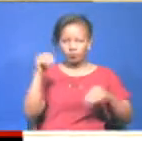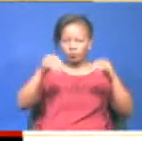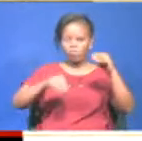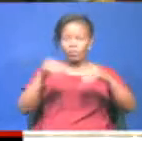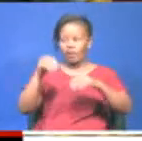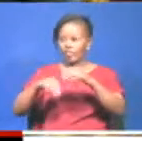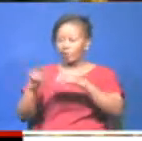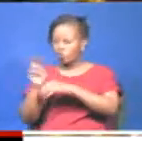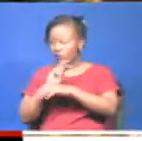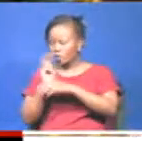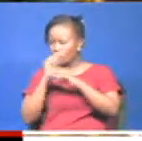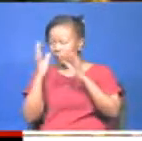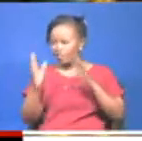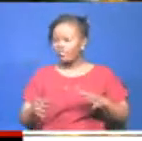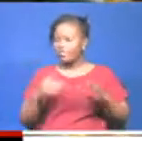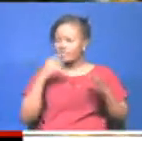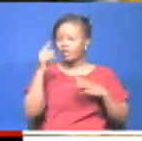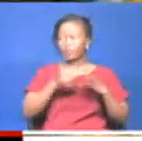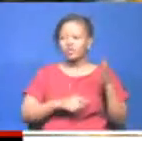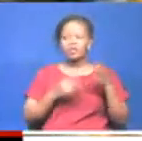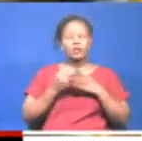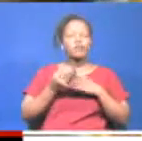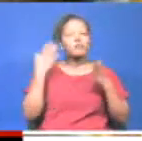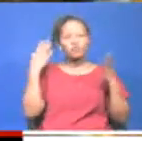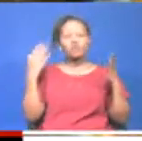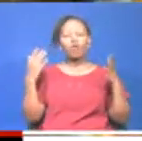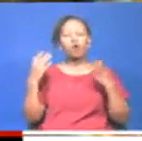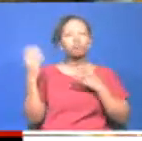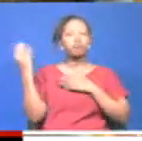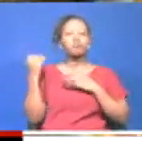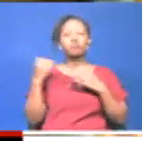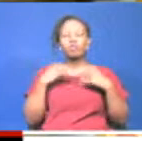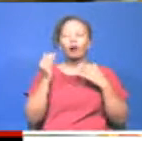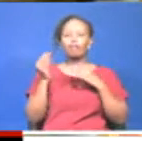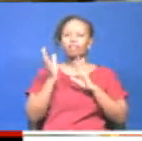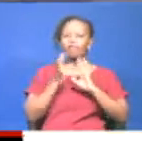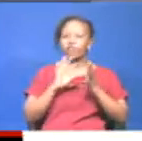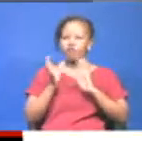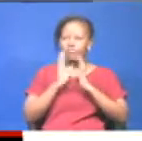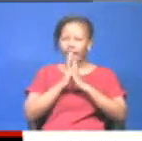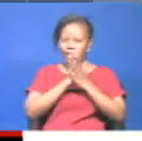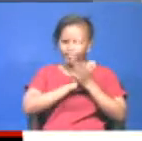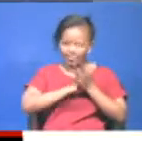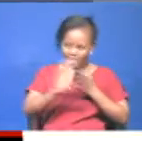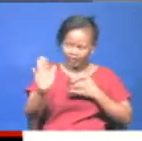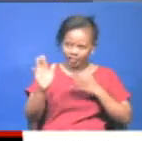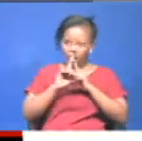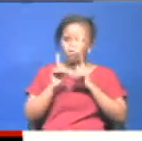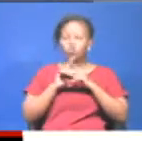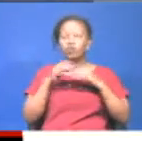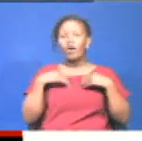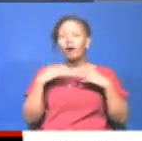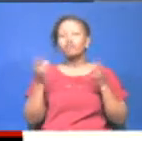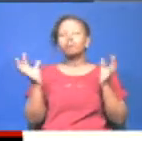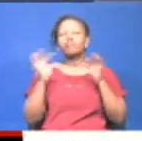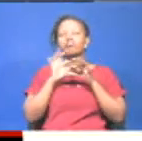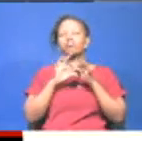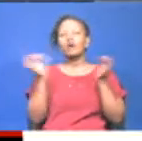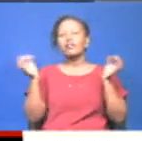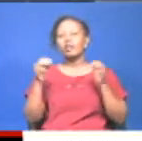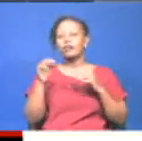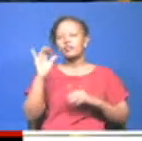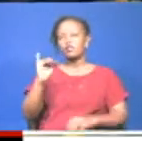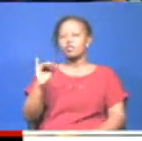assessment had pointed towards a fair and smooth process. The EU will be joined by a host of other observers, among them IGAD.